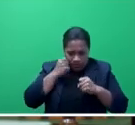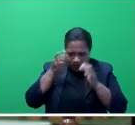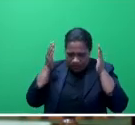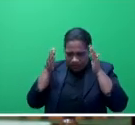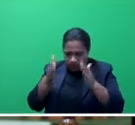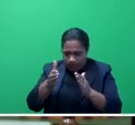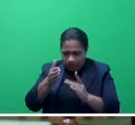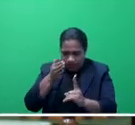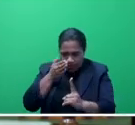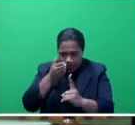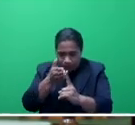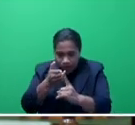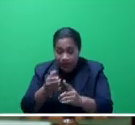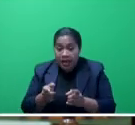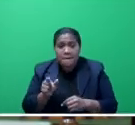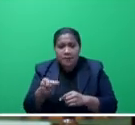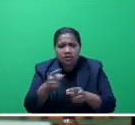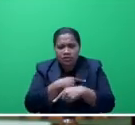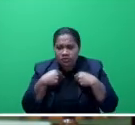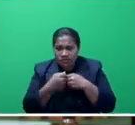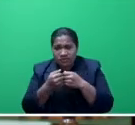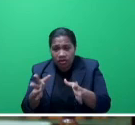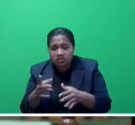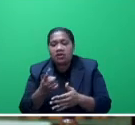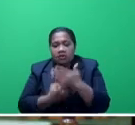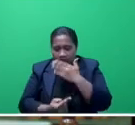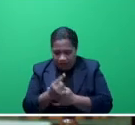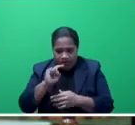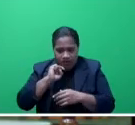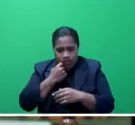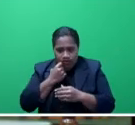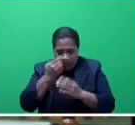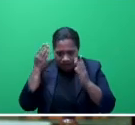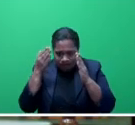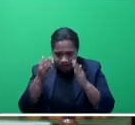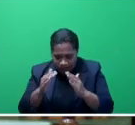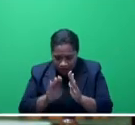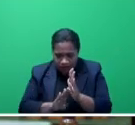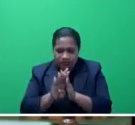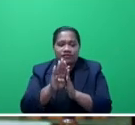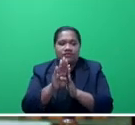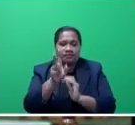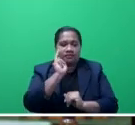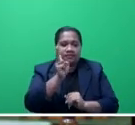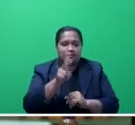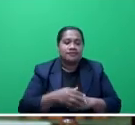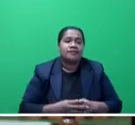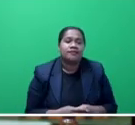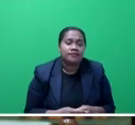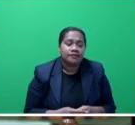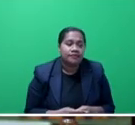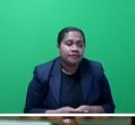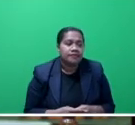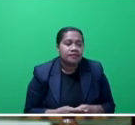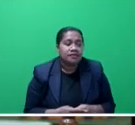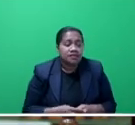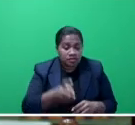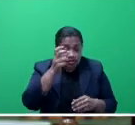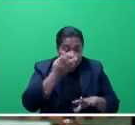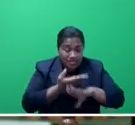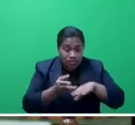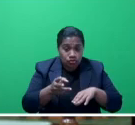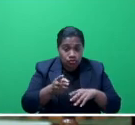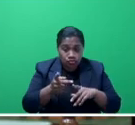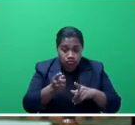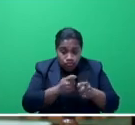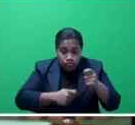recapture what we've lost, our livelihoods and our economic lifelines, and to build what we've gained. The new trades, skills and businesses, and the